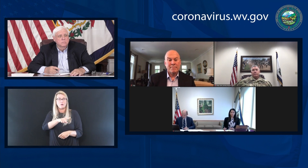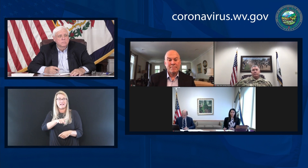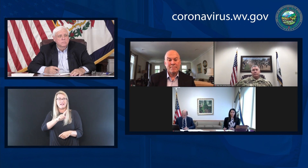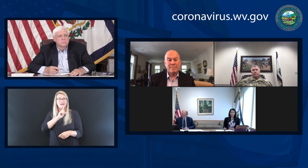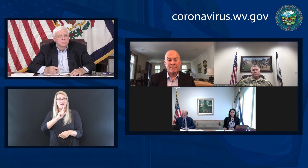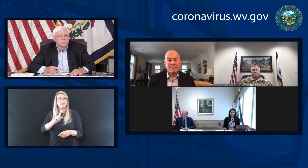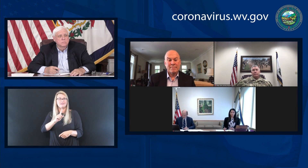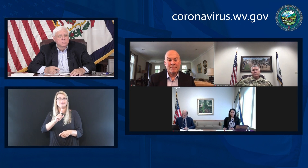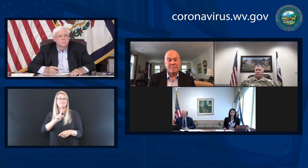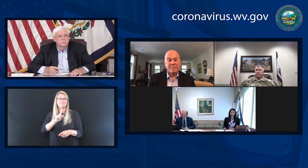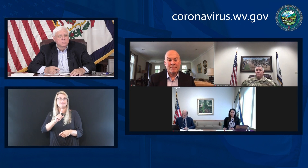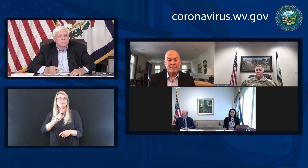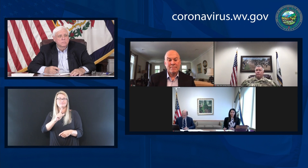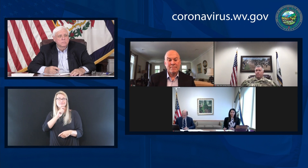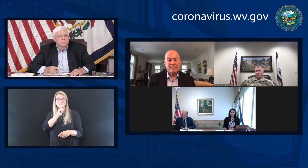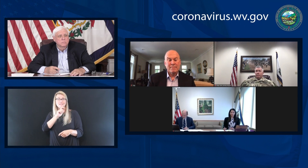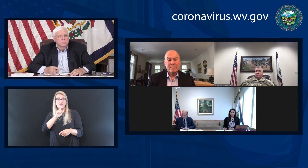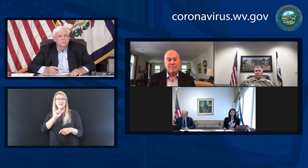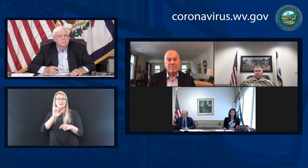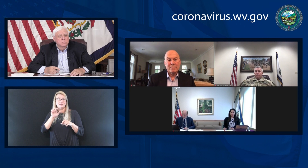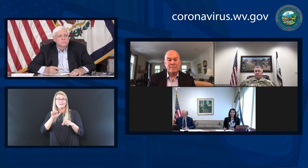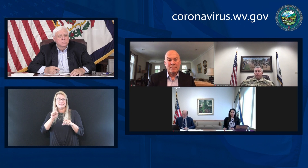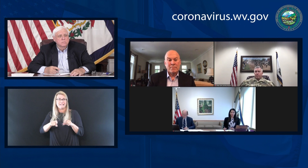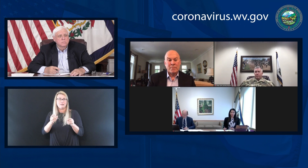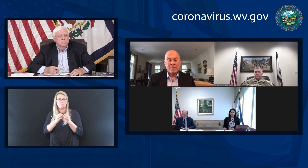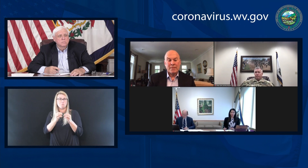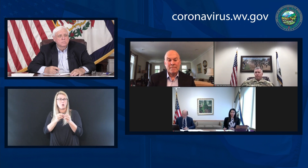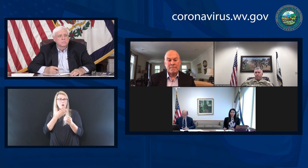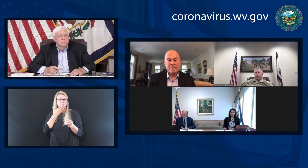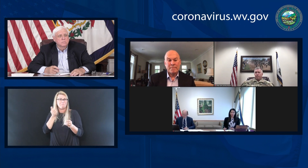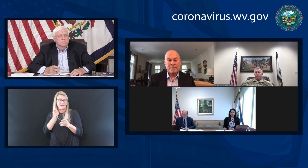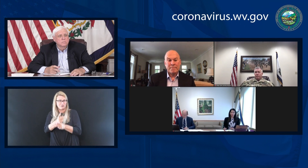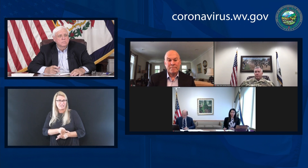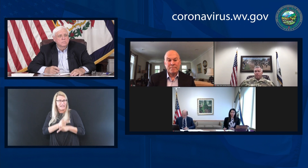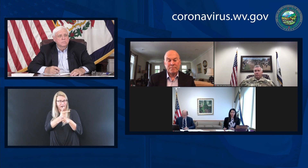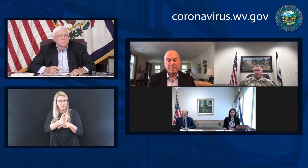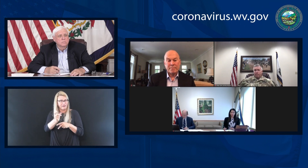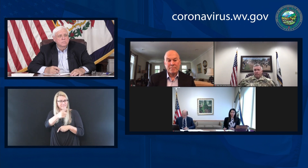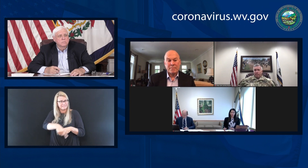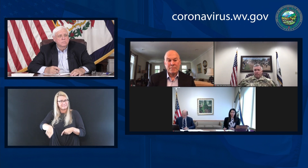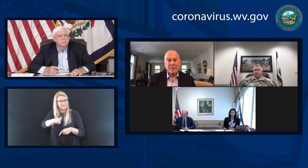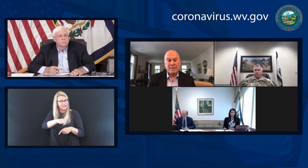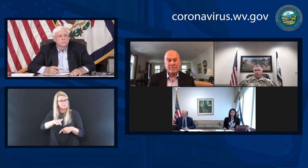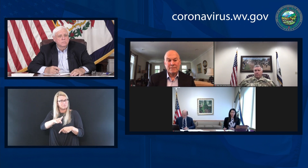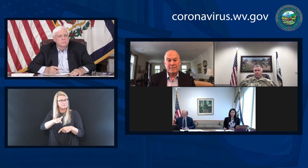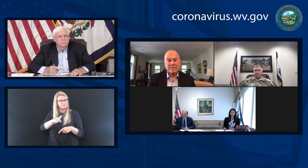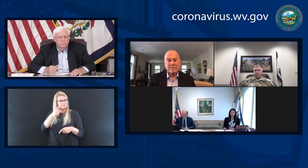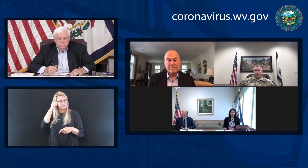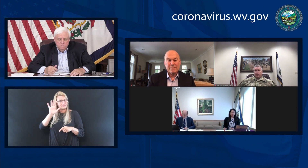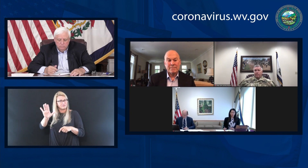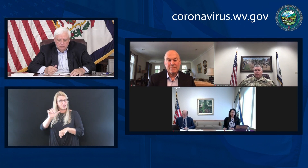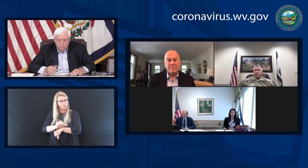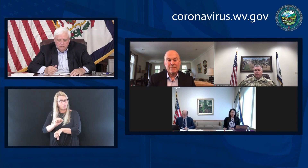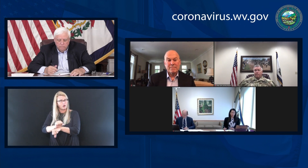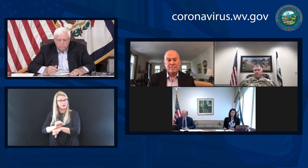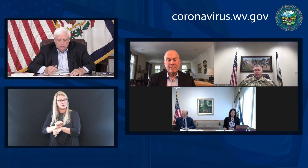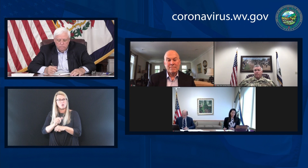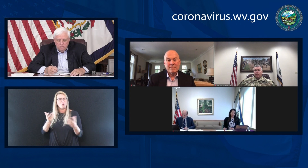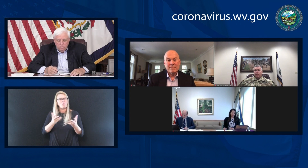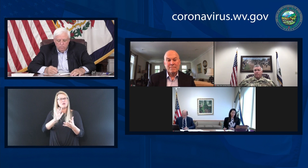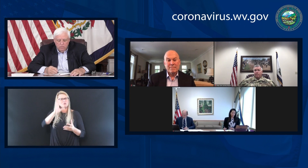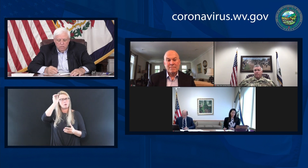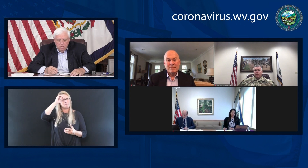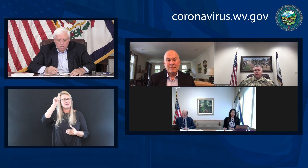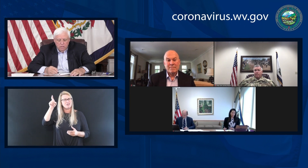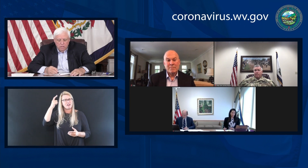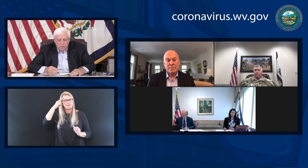bit better because of the incredible work they're doing. Can you weigh into that and get into this situation and give your take on that? Thank you, Governor.